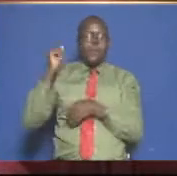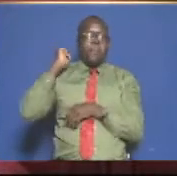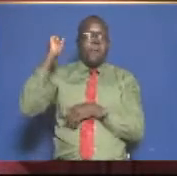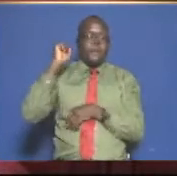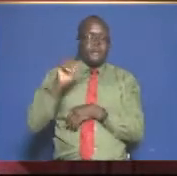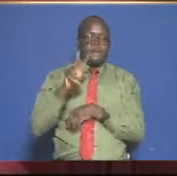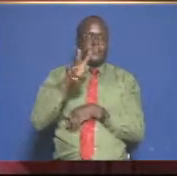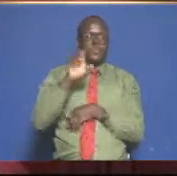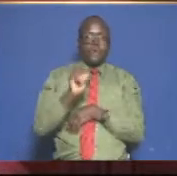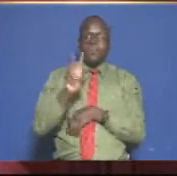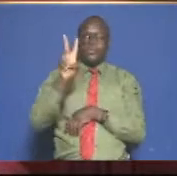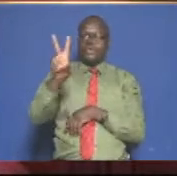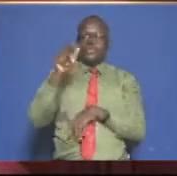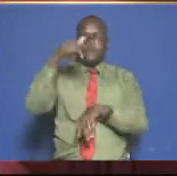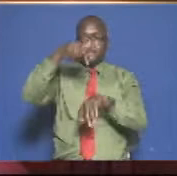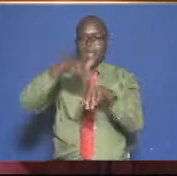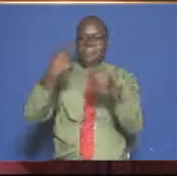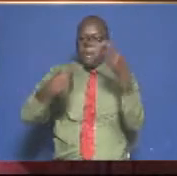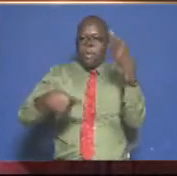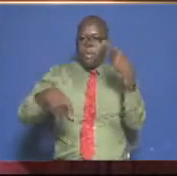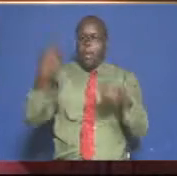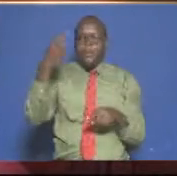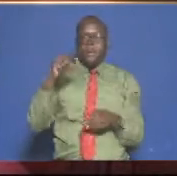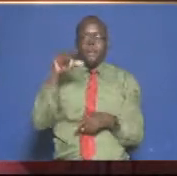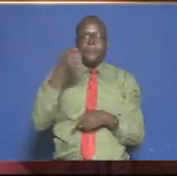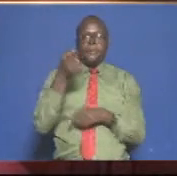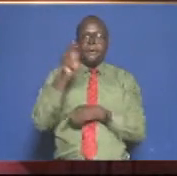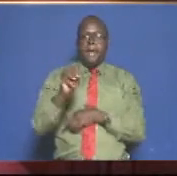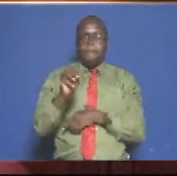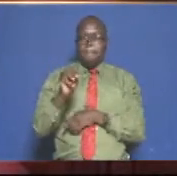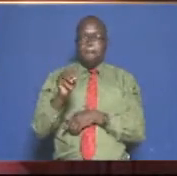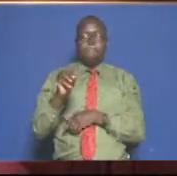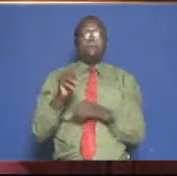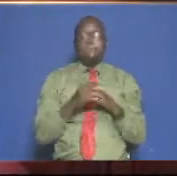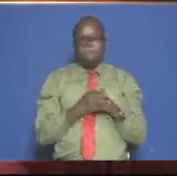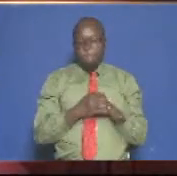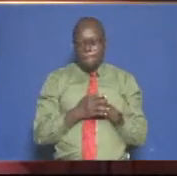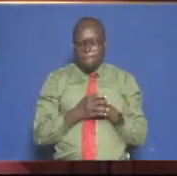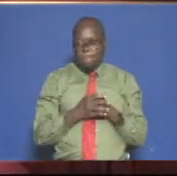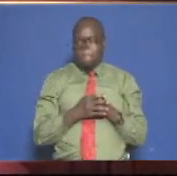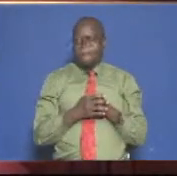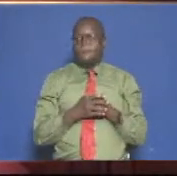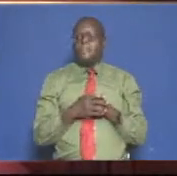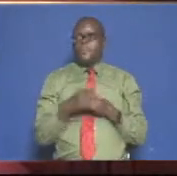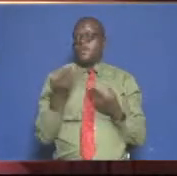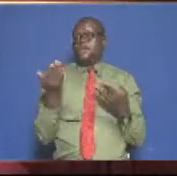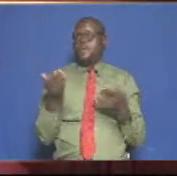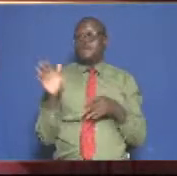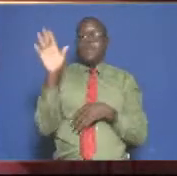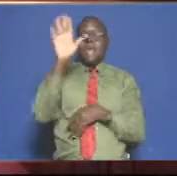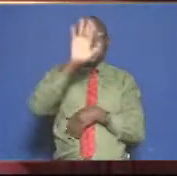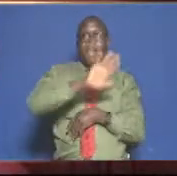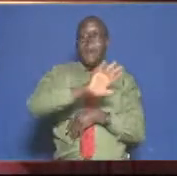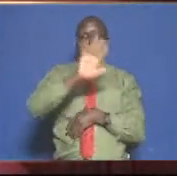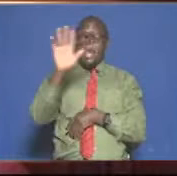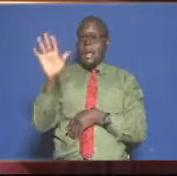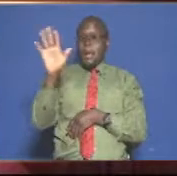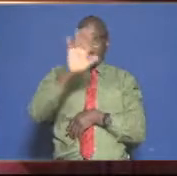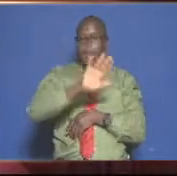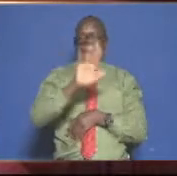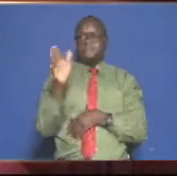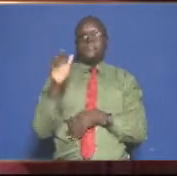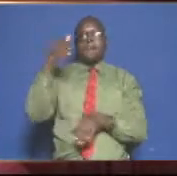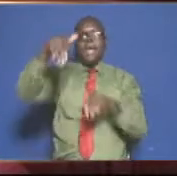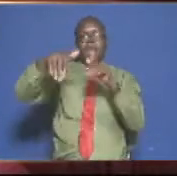2002 when he vied and won the GEM parliamentary seat on an ARC ticket. He went on to be